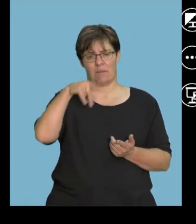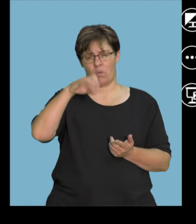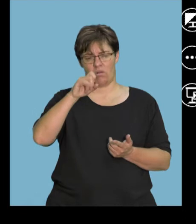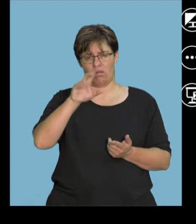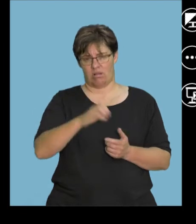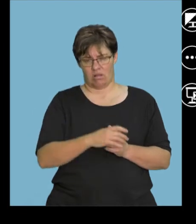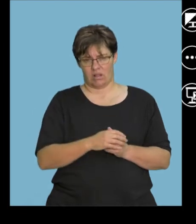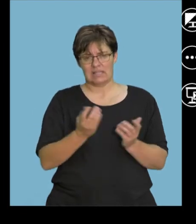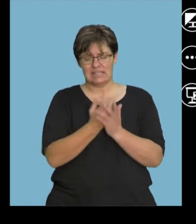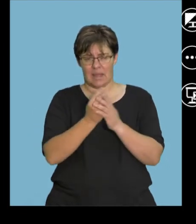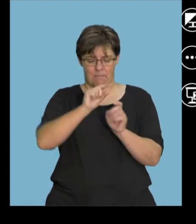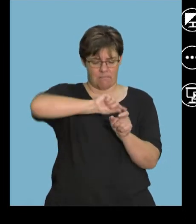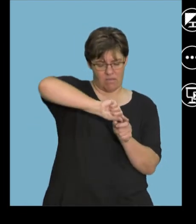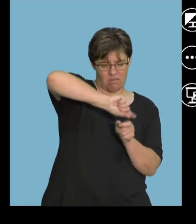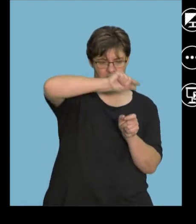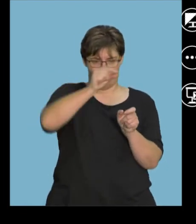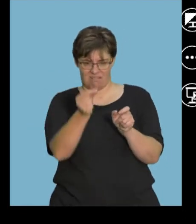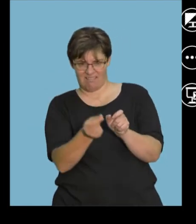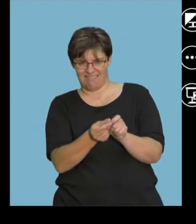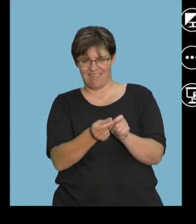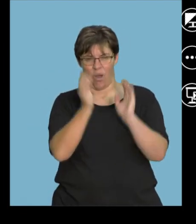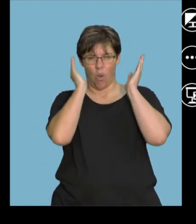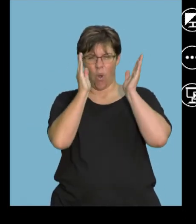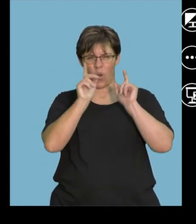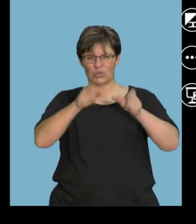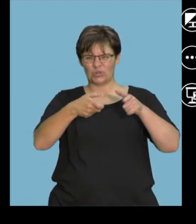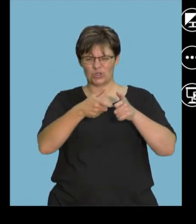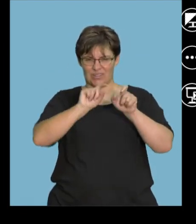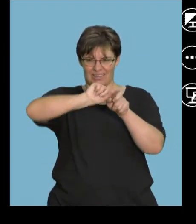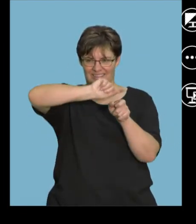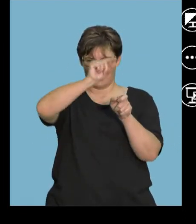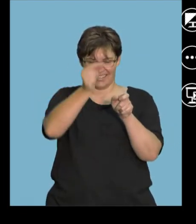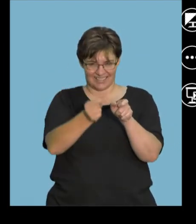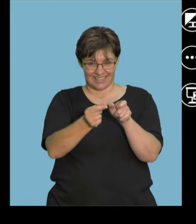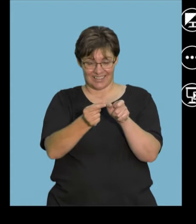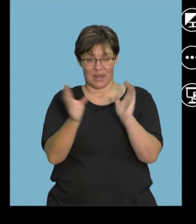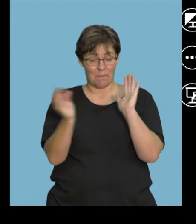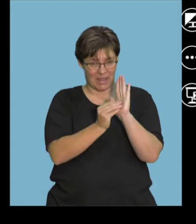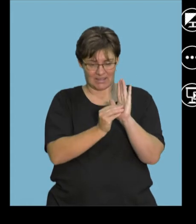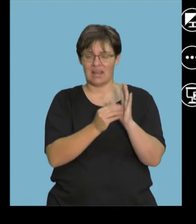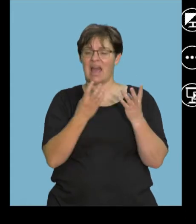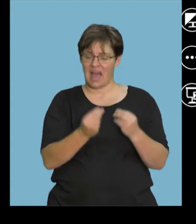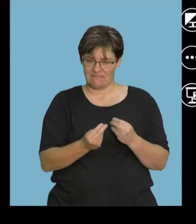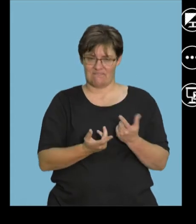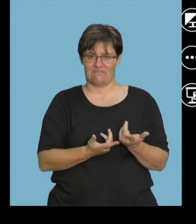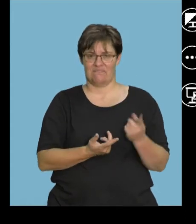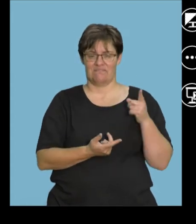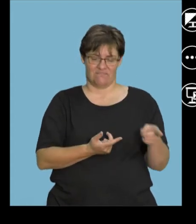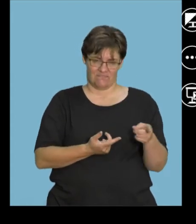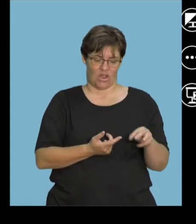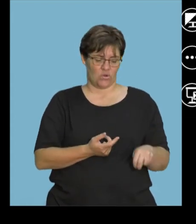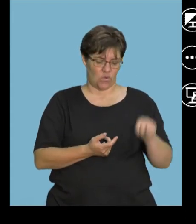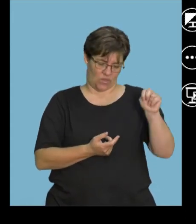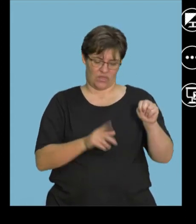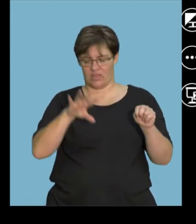dipole. Even a horseshoe magnet, which is shaped in this form, okay, that's a horseshoe magnet, it will have